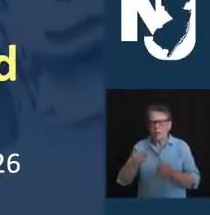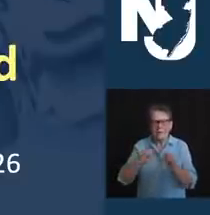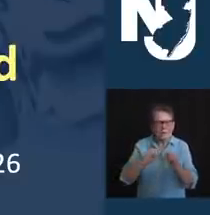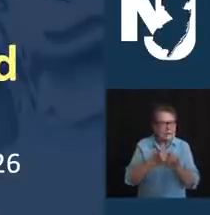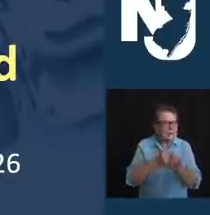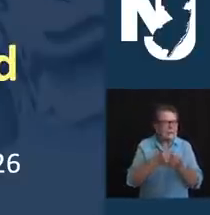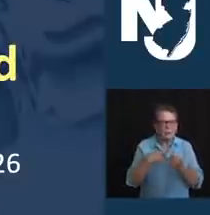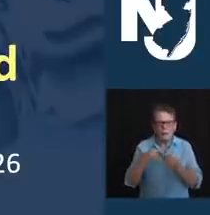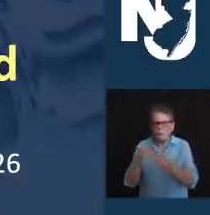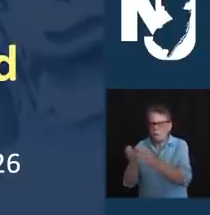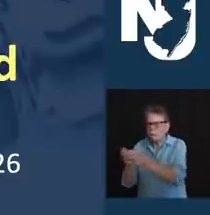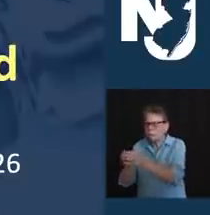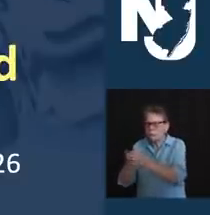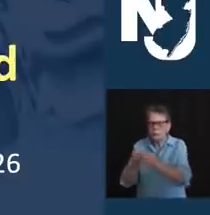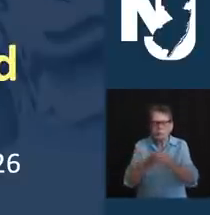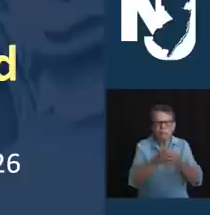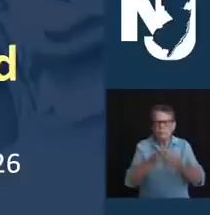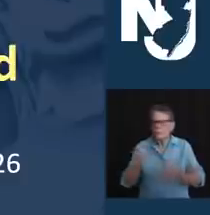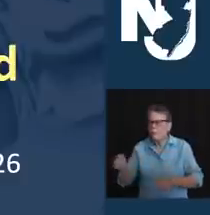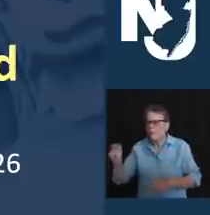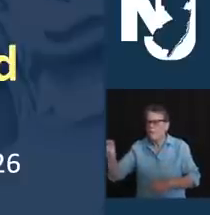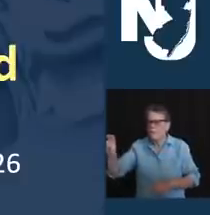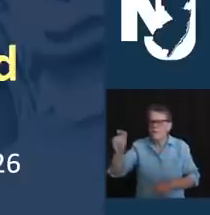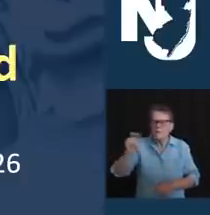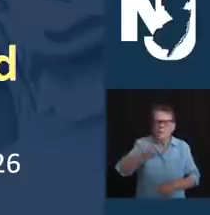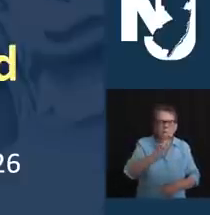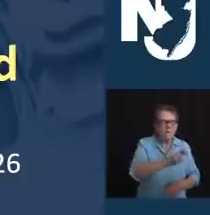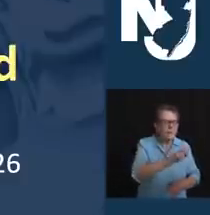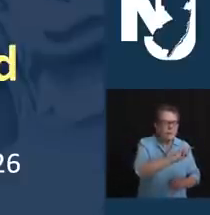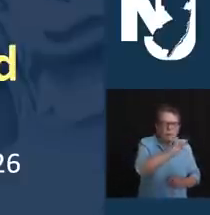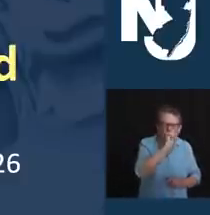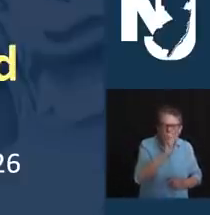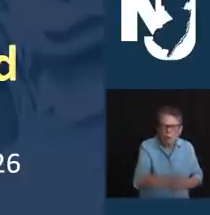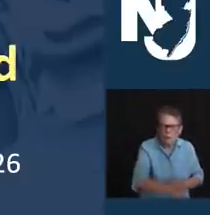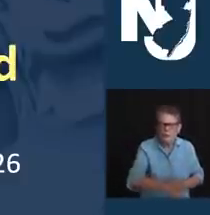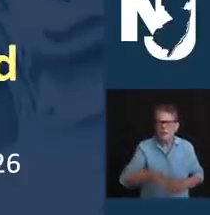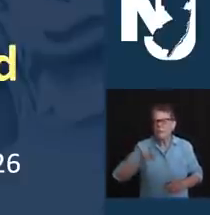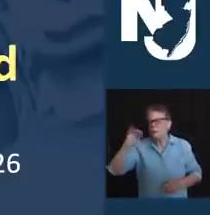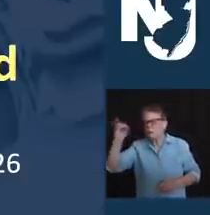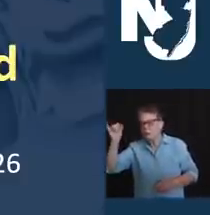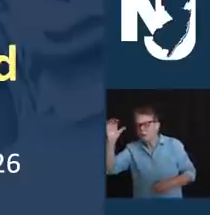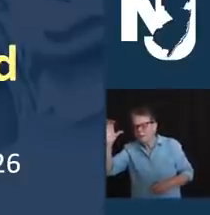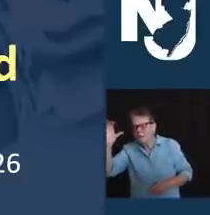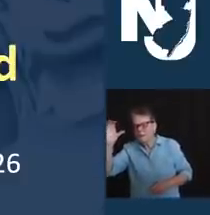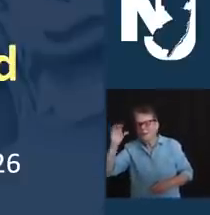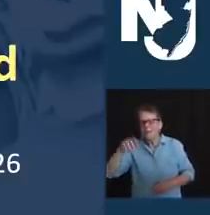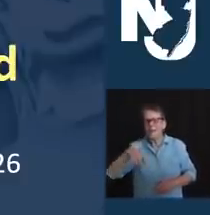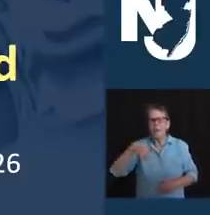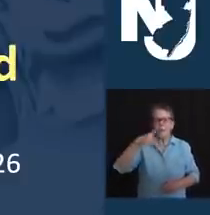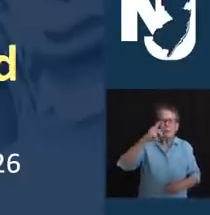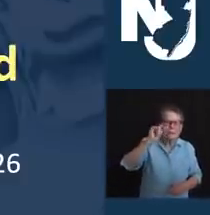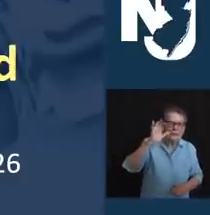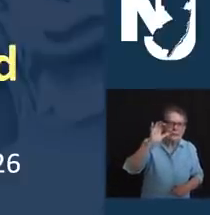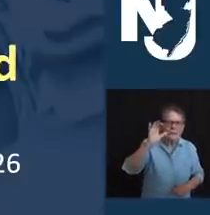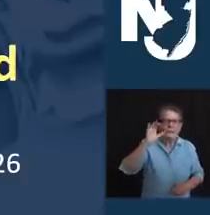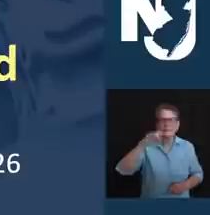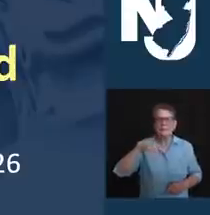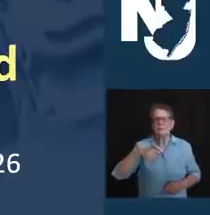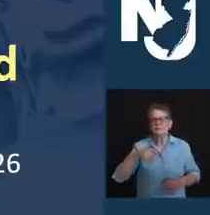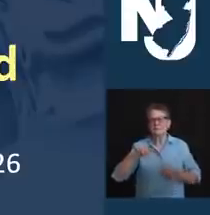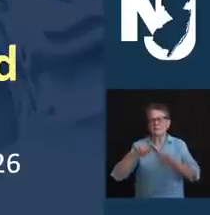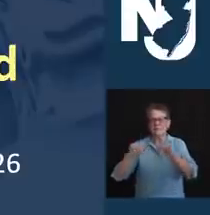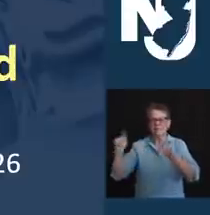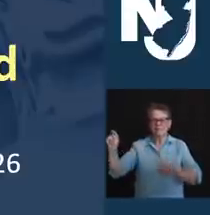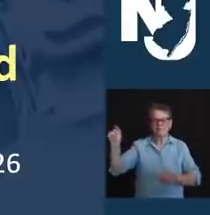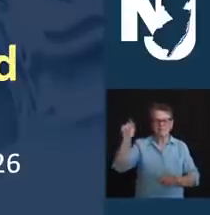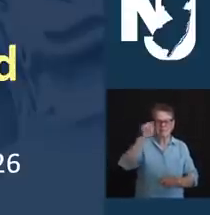Trenton, Bayonne, Passaic City, Jersey City, knocking on doors. Again, the offensive bringing the